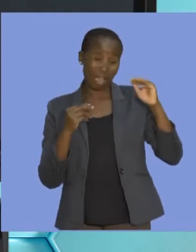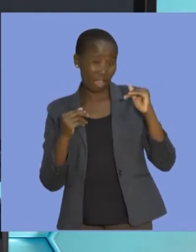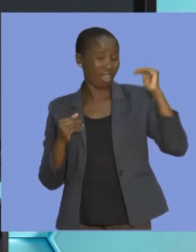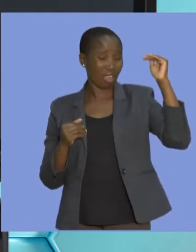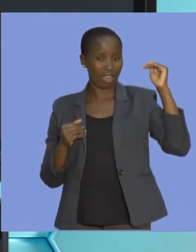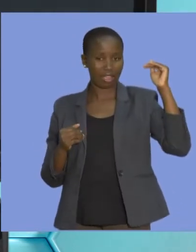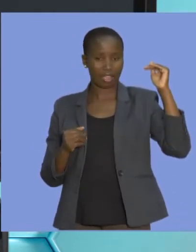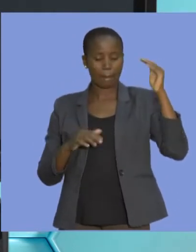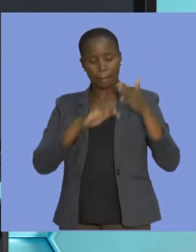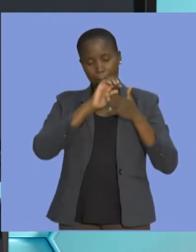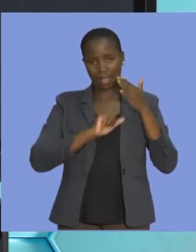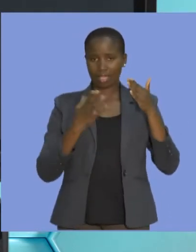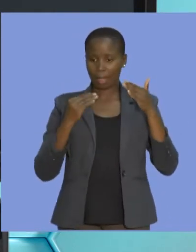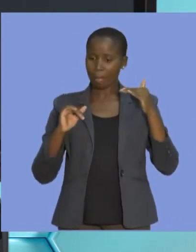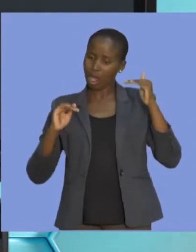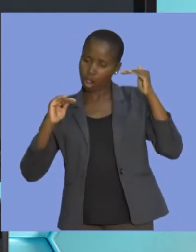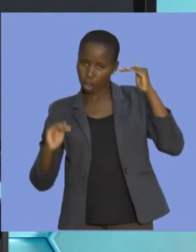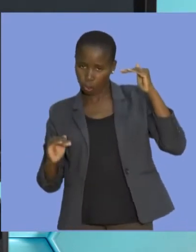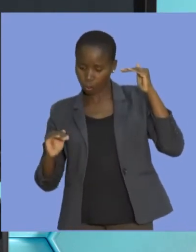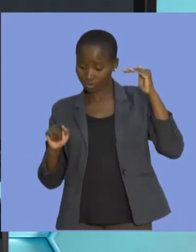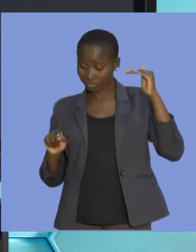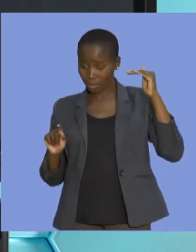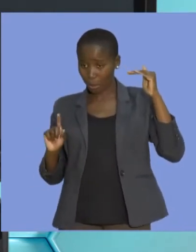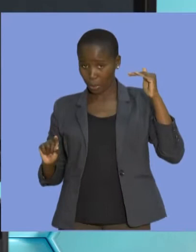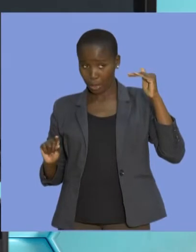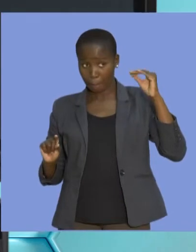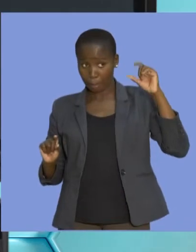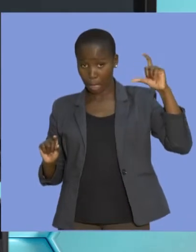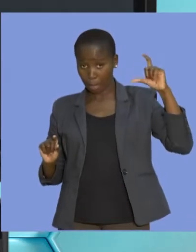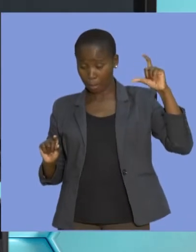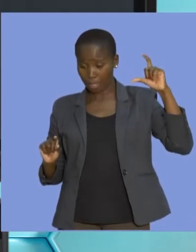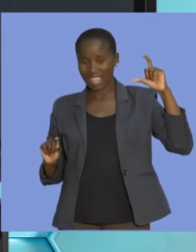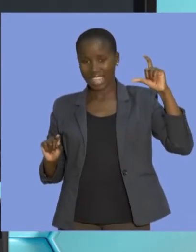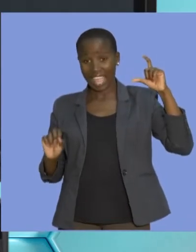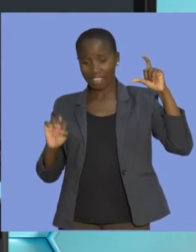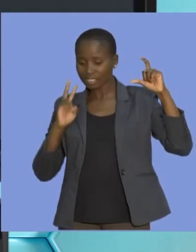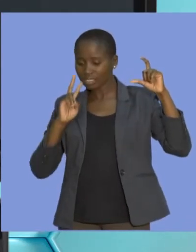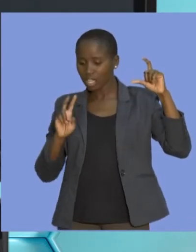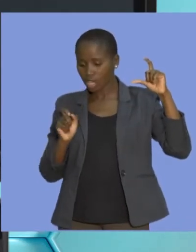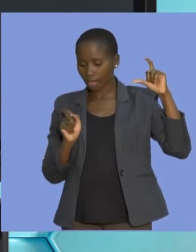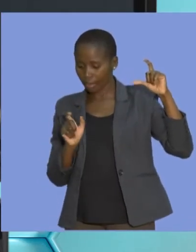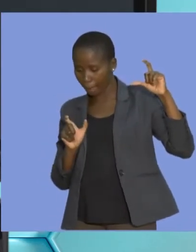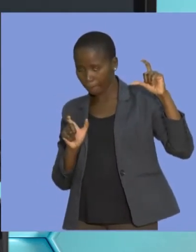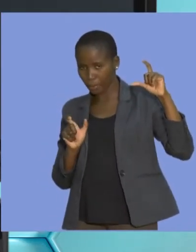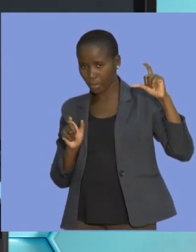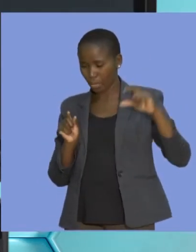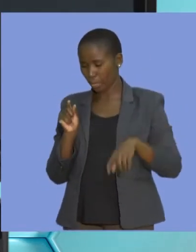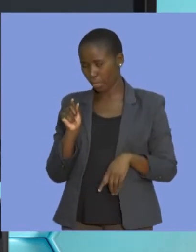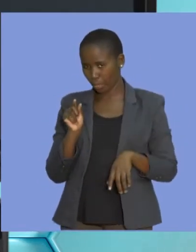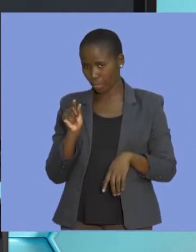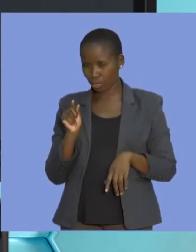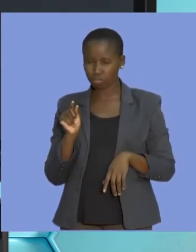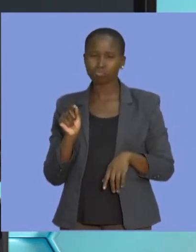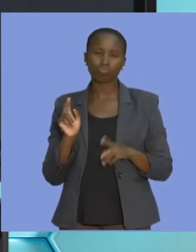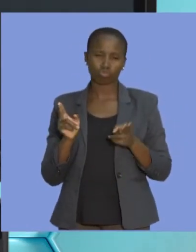number, if the deviation, the gap is smaller, there's some consistency